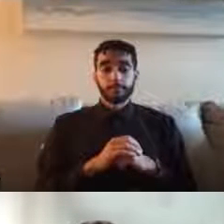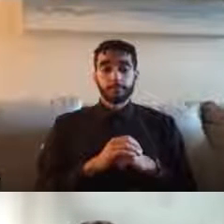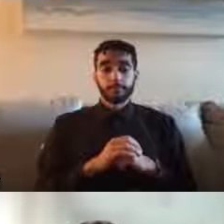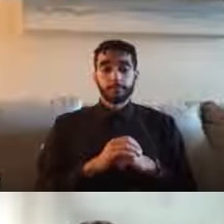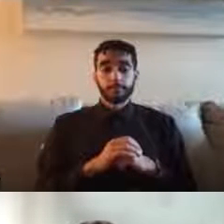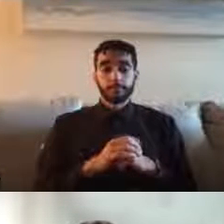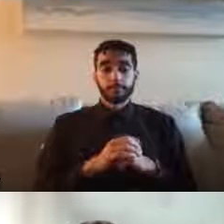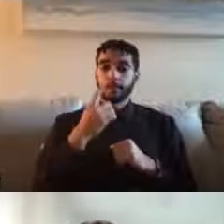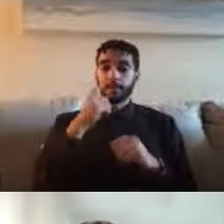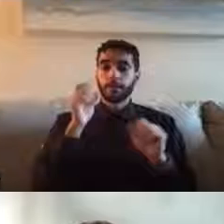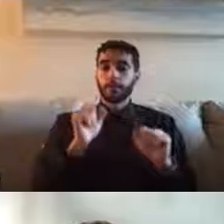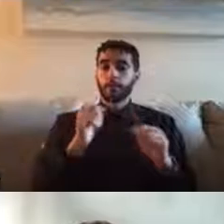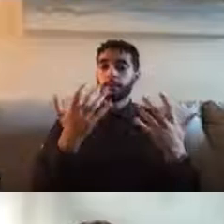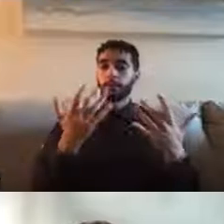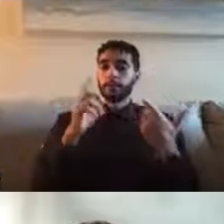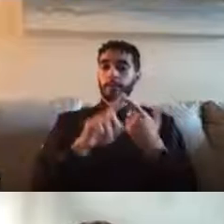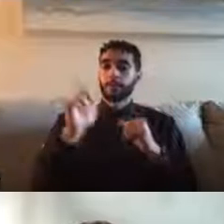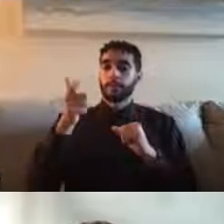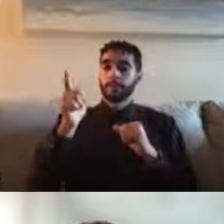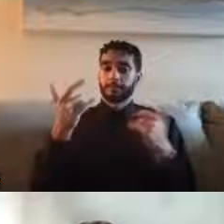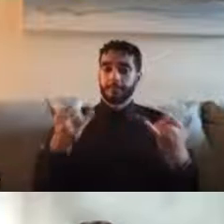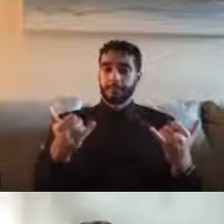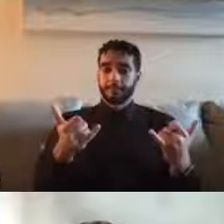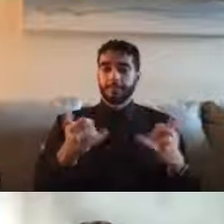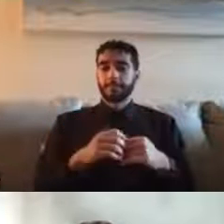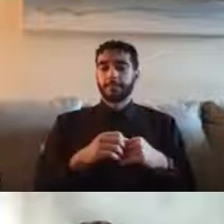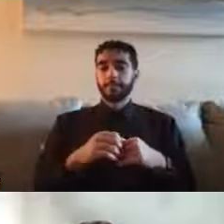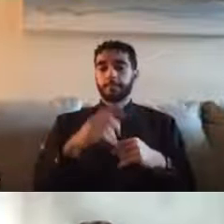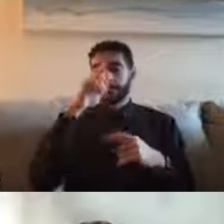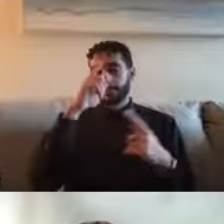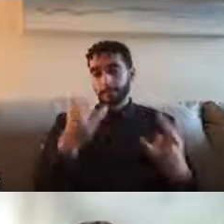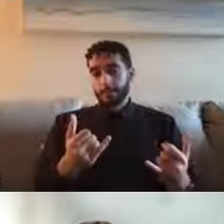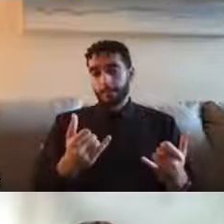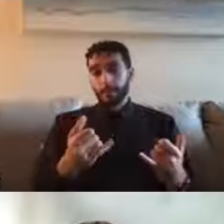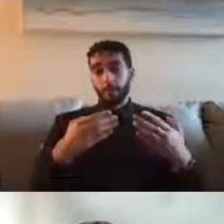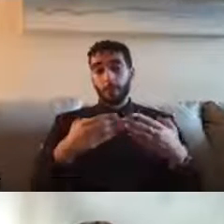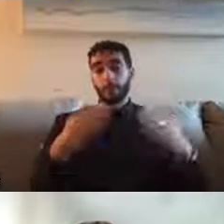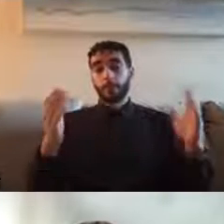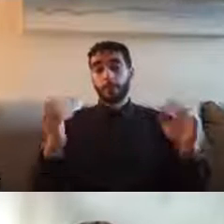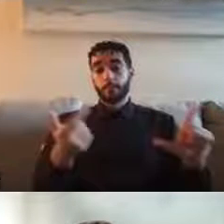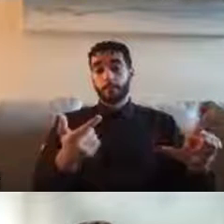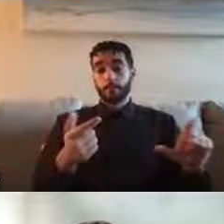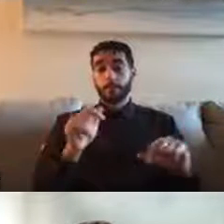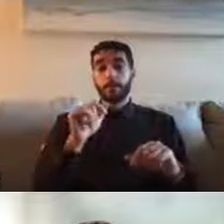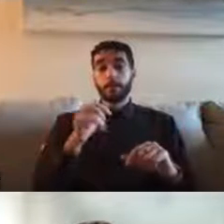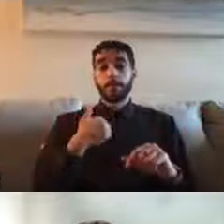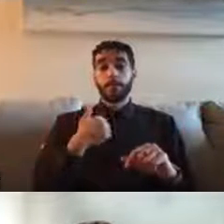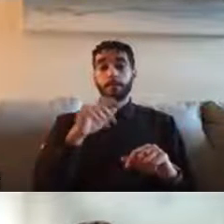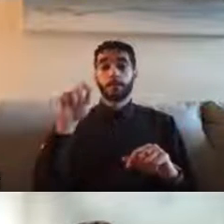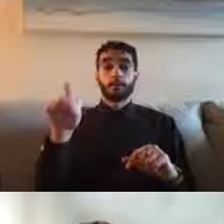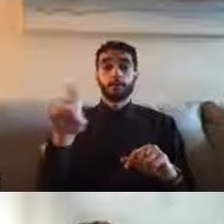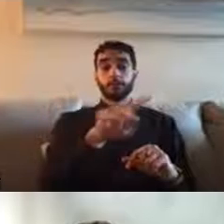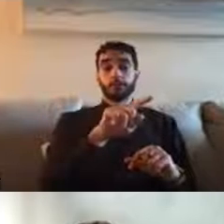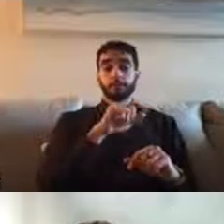committee can wait until that moment. In the meantime, from the public, we do have one question, and that